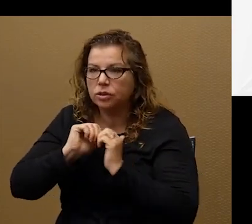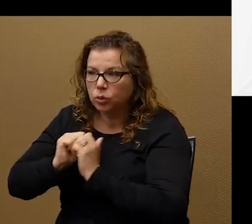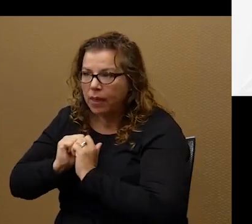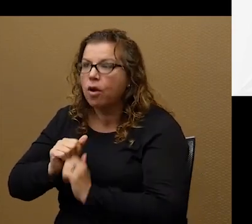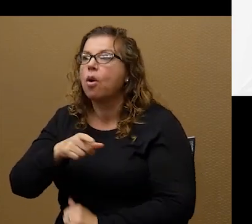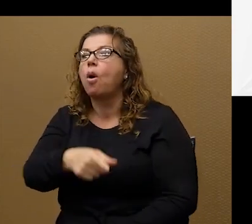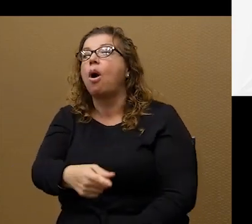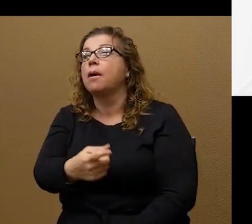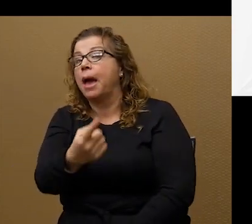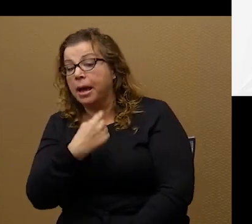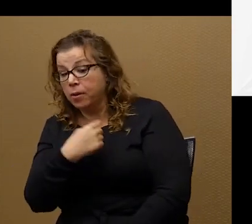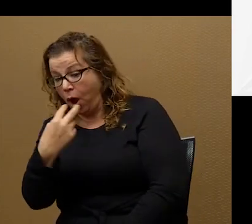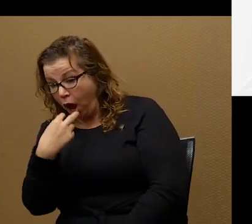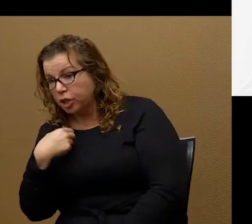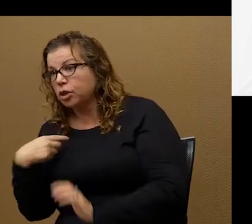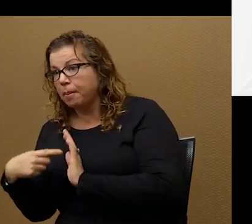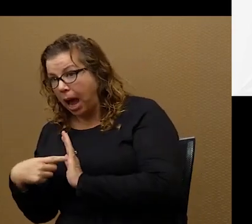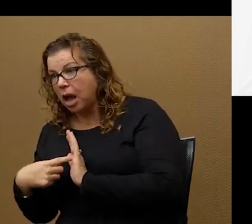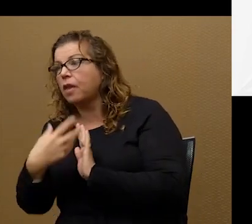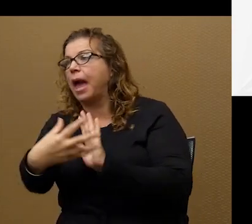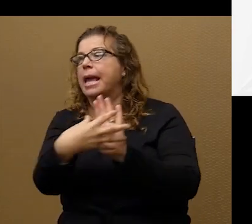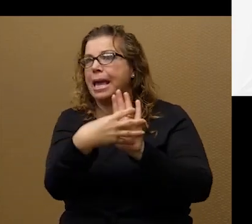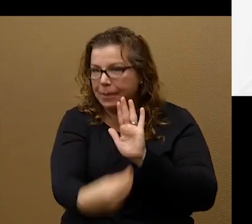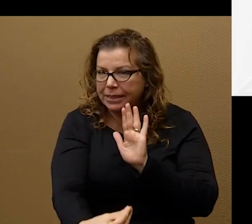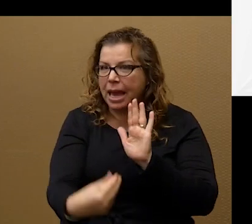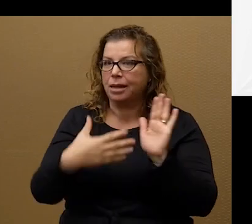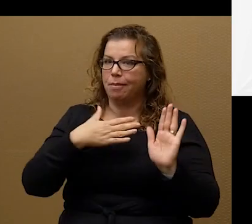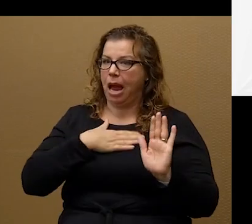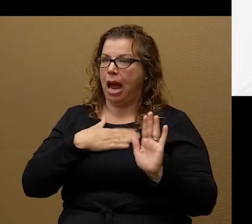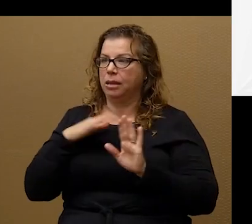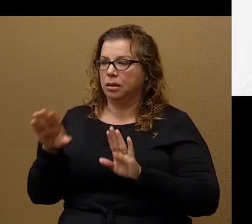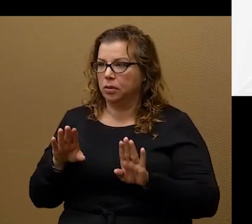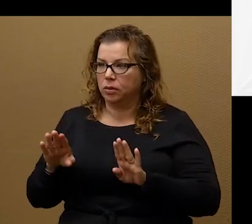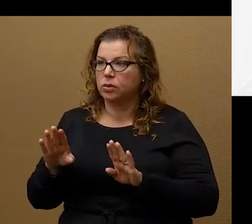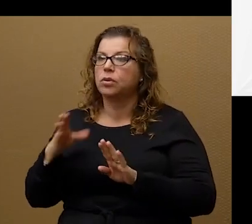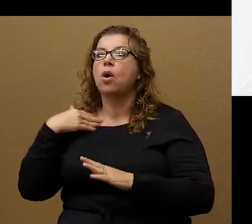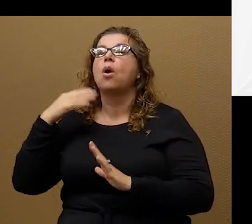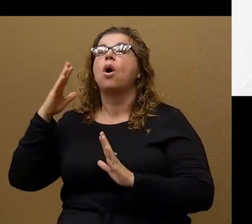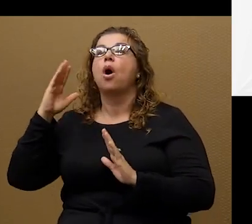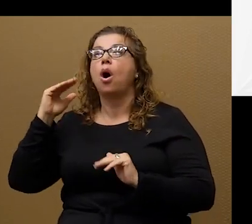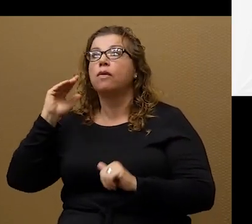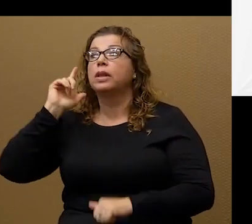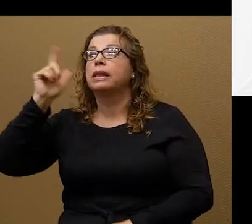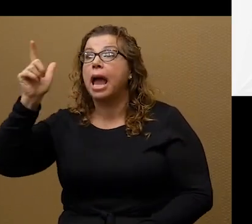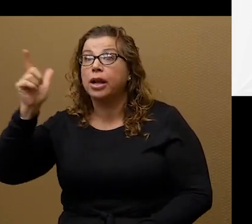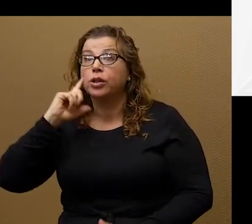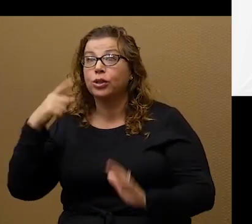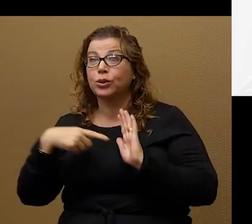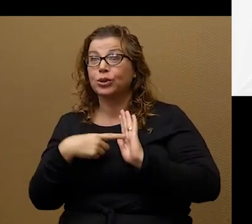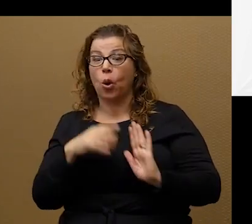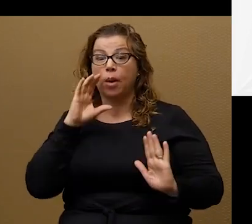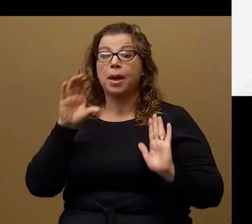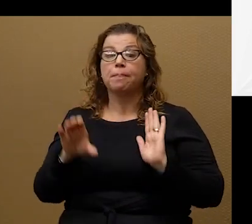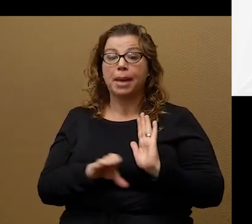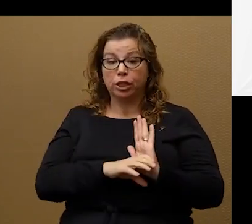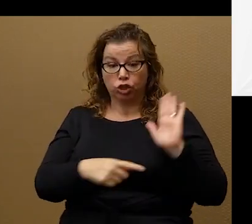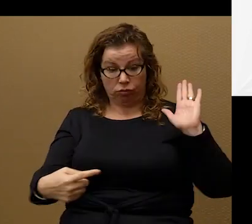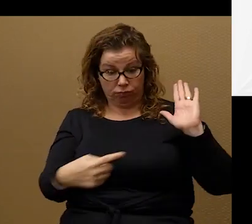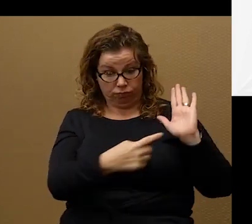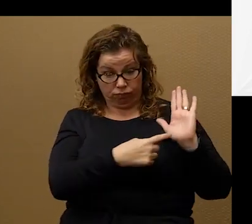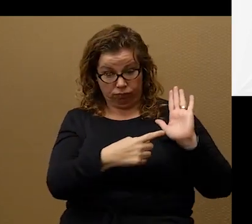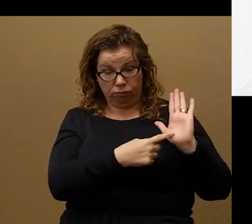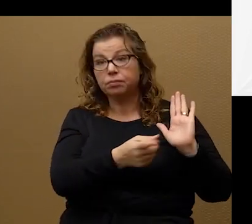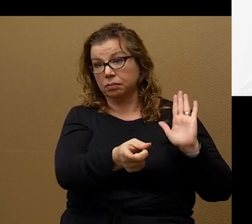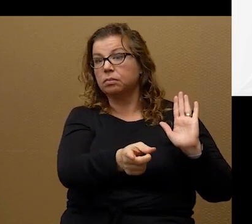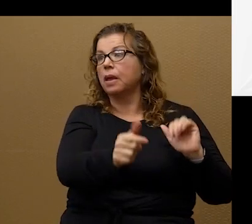imitate the model. And then hopefully you can work your way up to just showing them a picture. All right, Johnny, go wash your hands. They